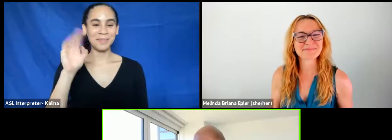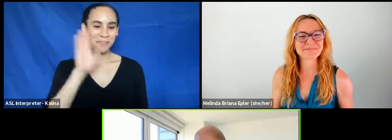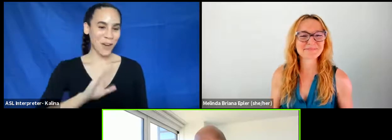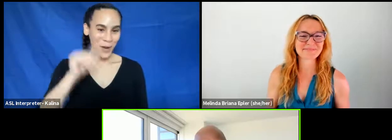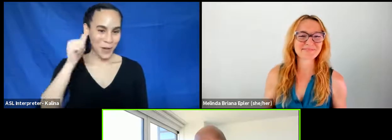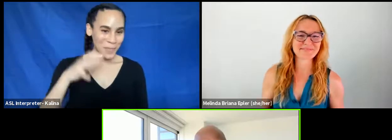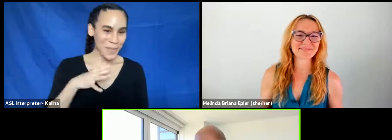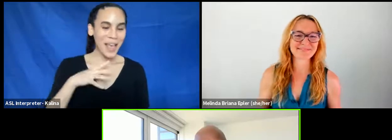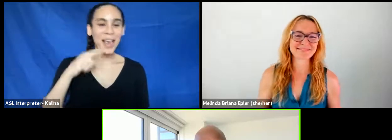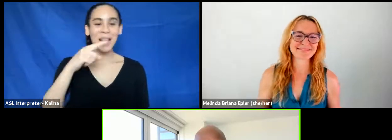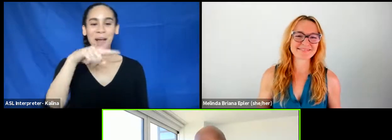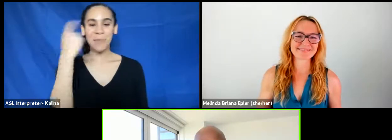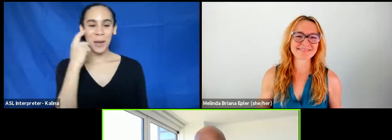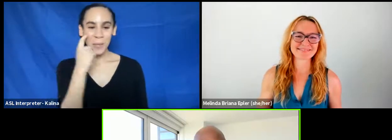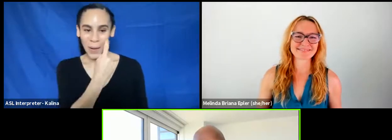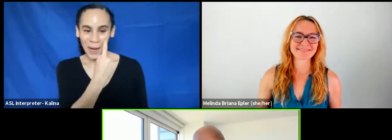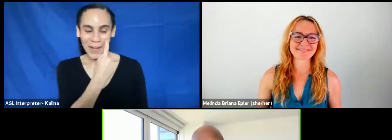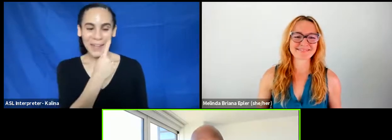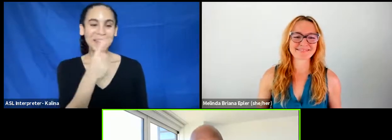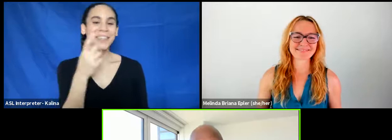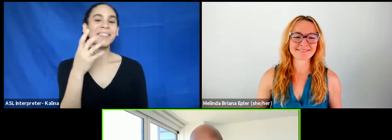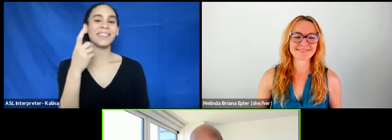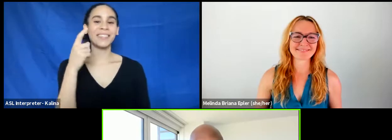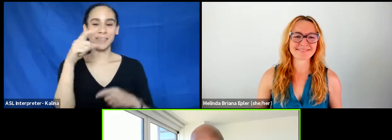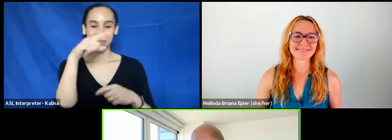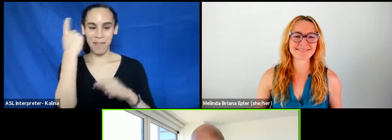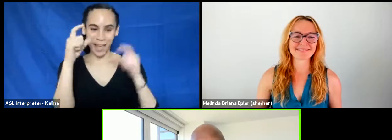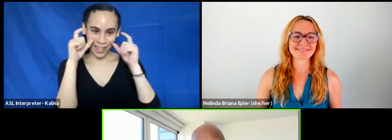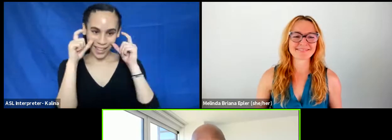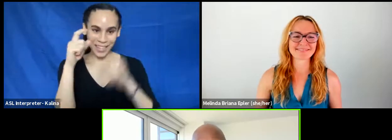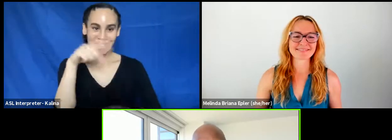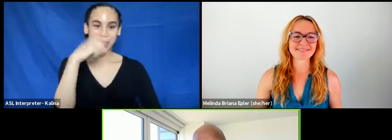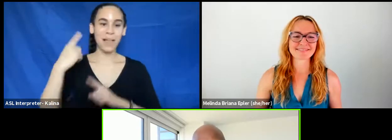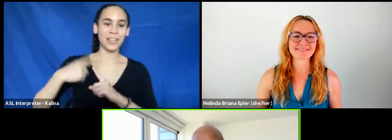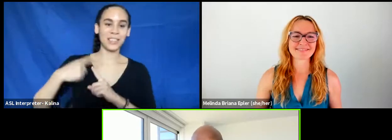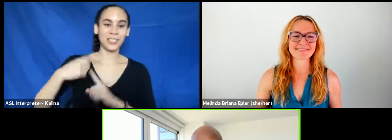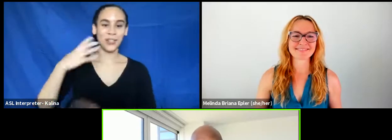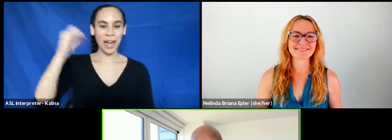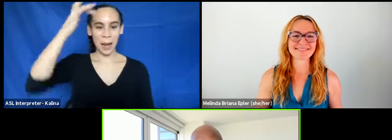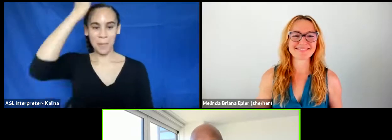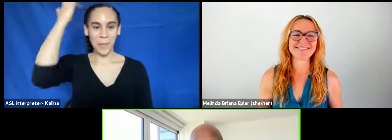eyes, with glasses, black t-shirt, bald head.